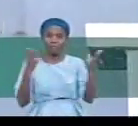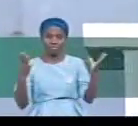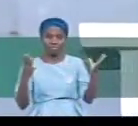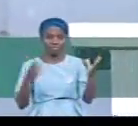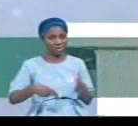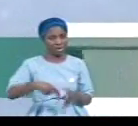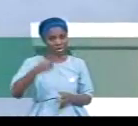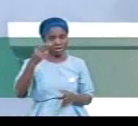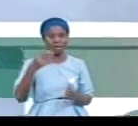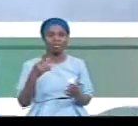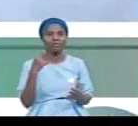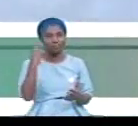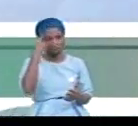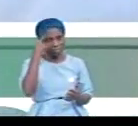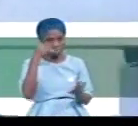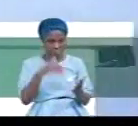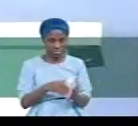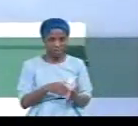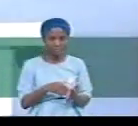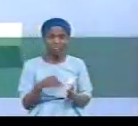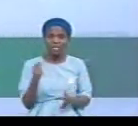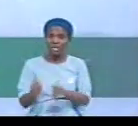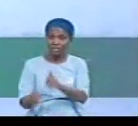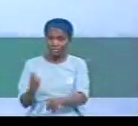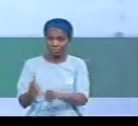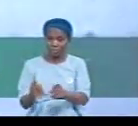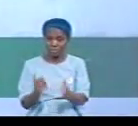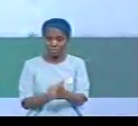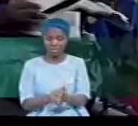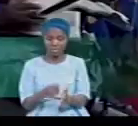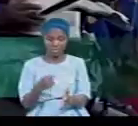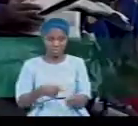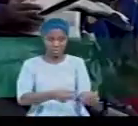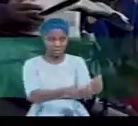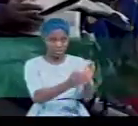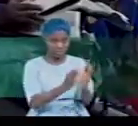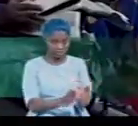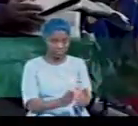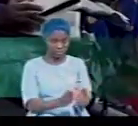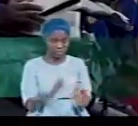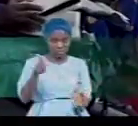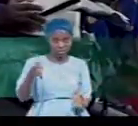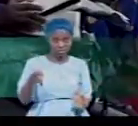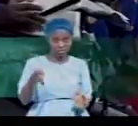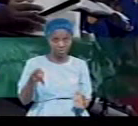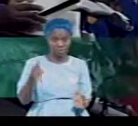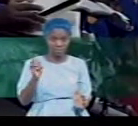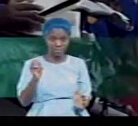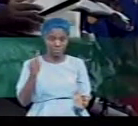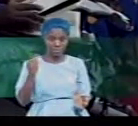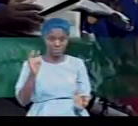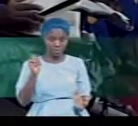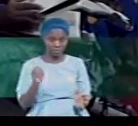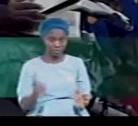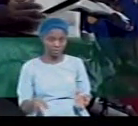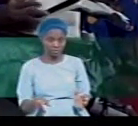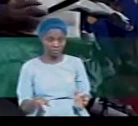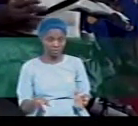Think again. The people that the apostles, Peter, James, John, Paul, that they ministered